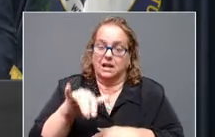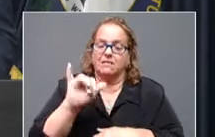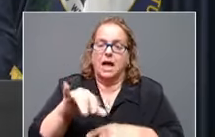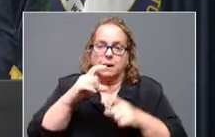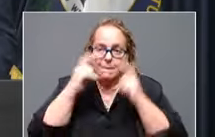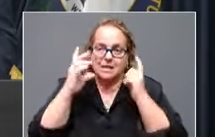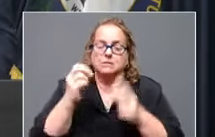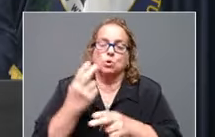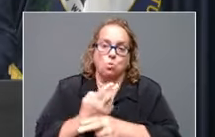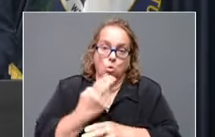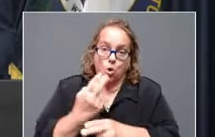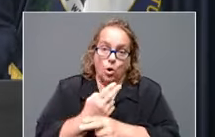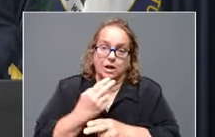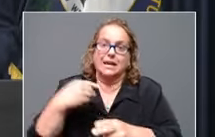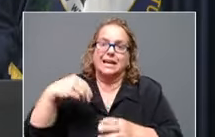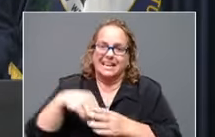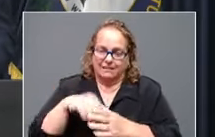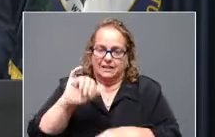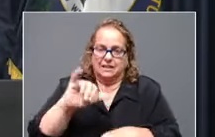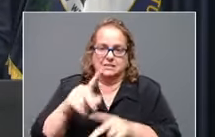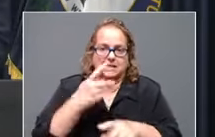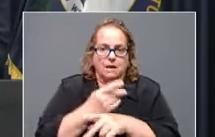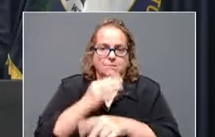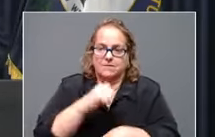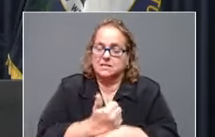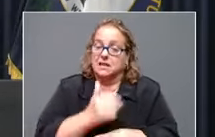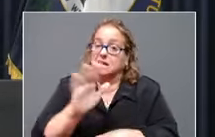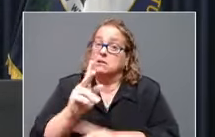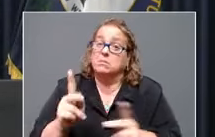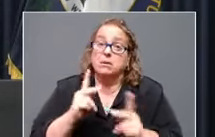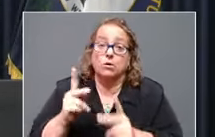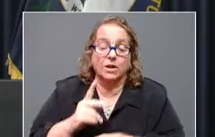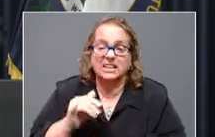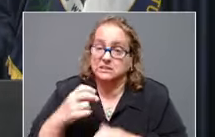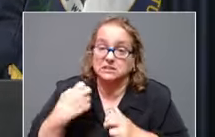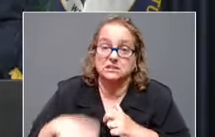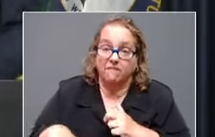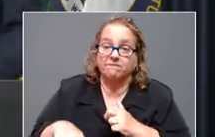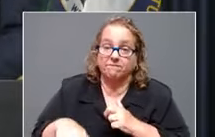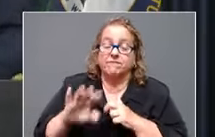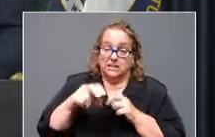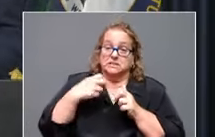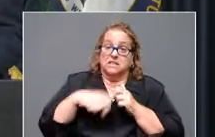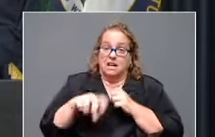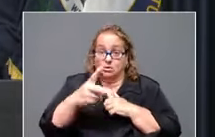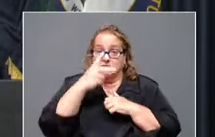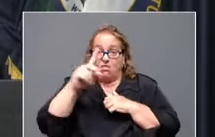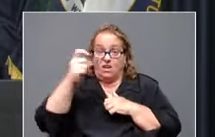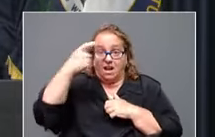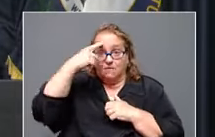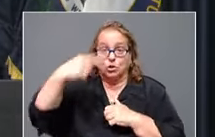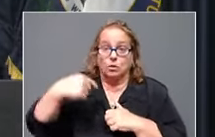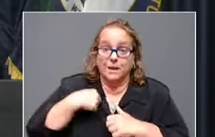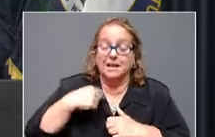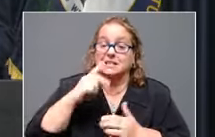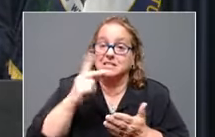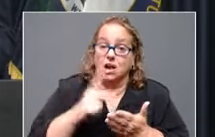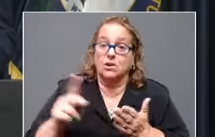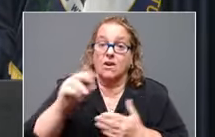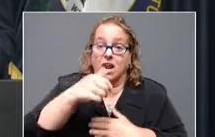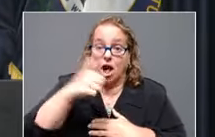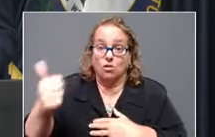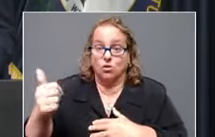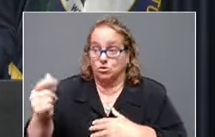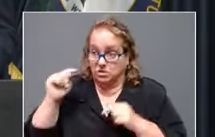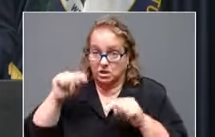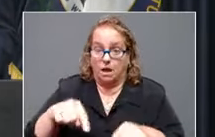encouraging, sometimes be emotional. It's hard to figure out sometimes what the right emotion is. It would be very easy right now to get up and give